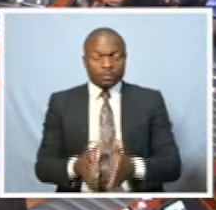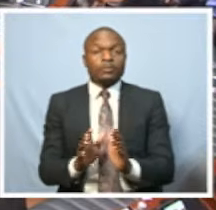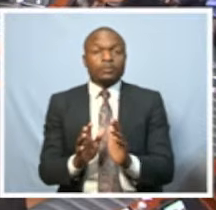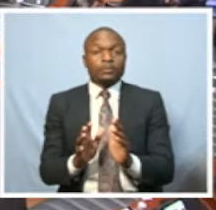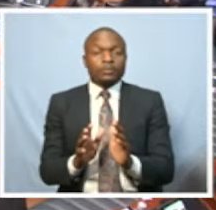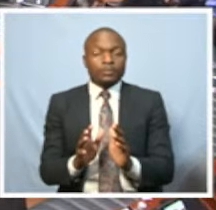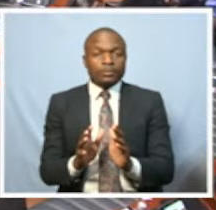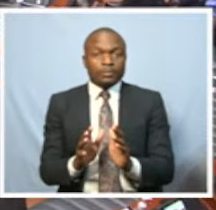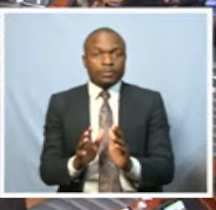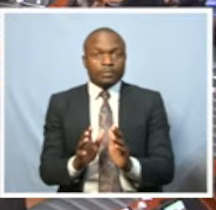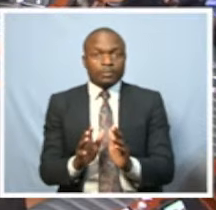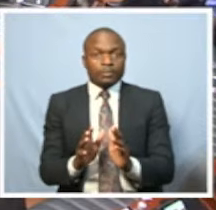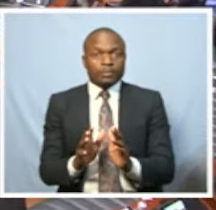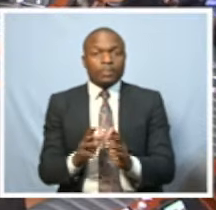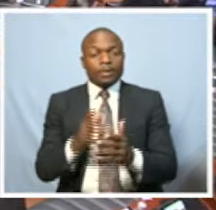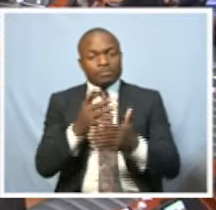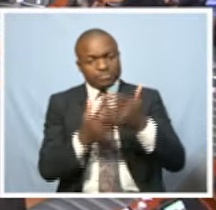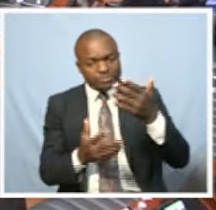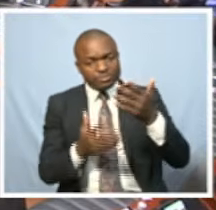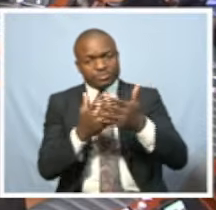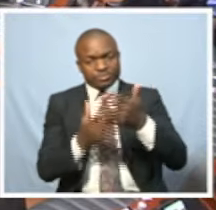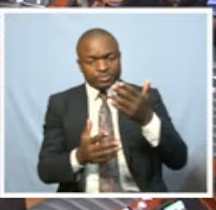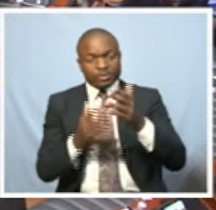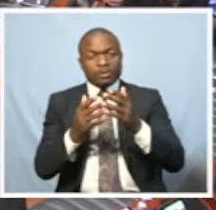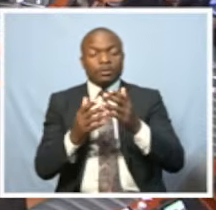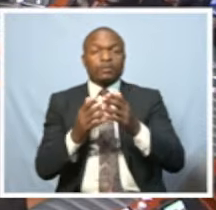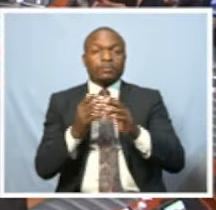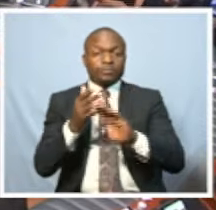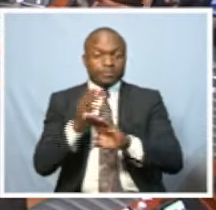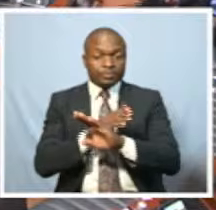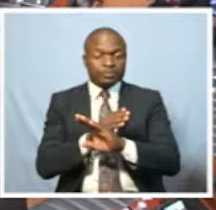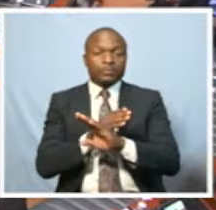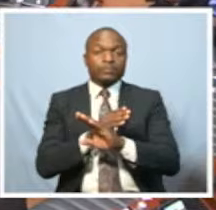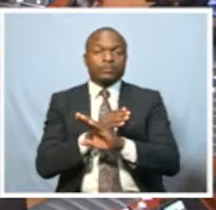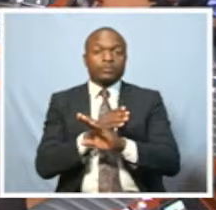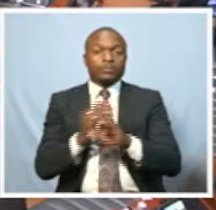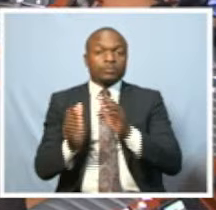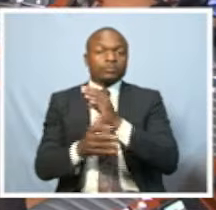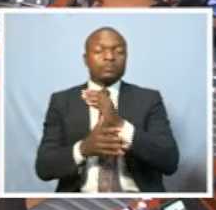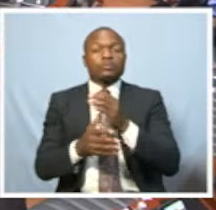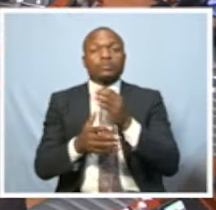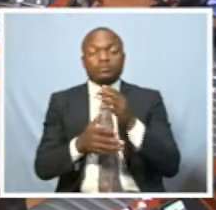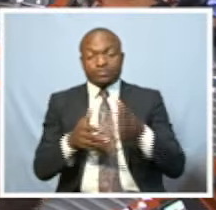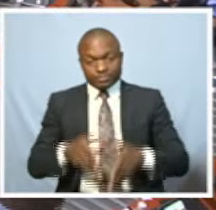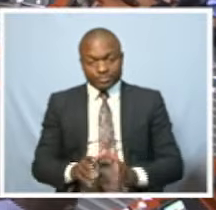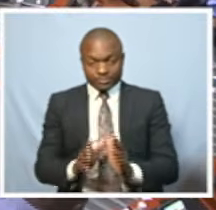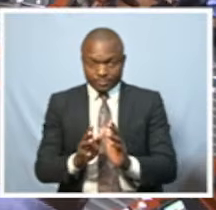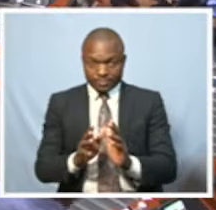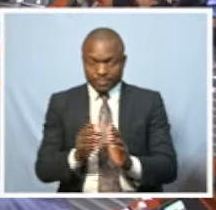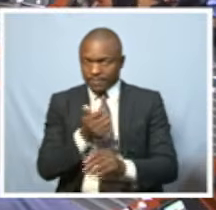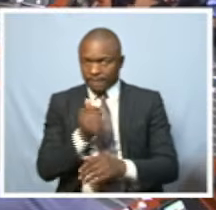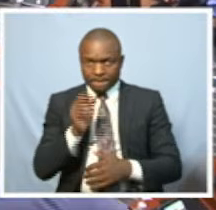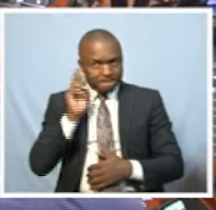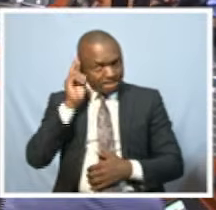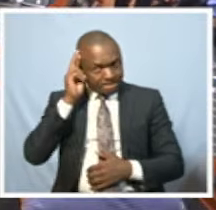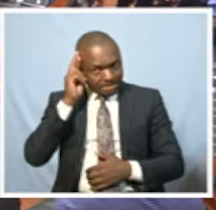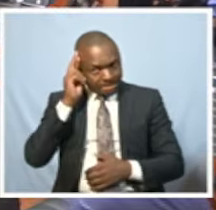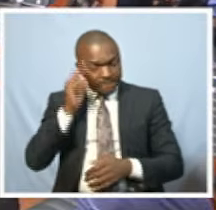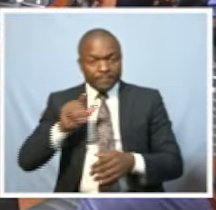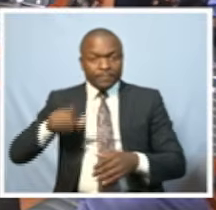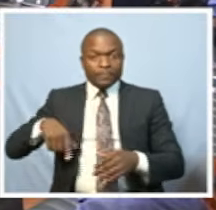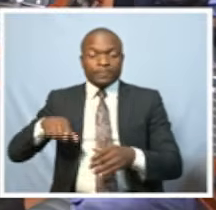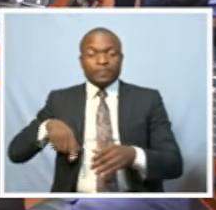during, after, and before labor. And then another reason was late decision